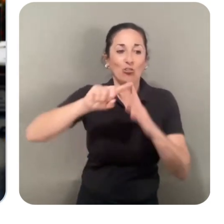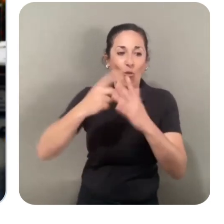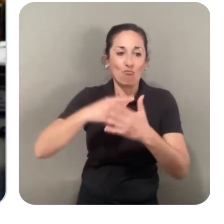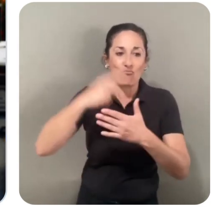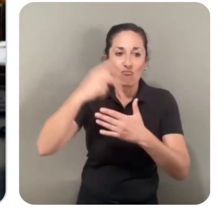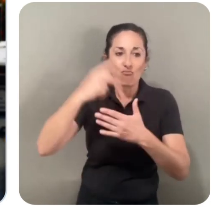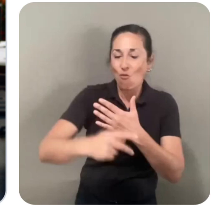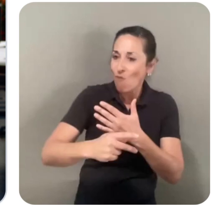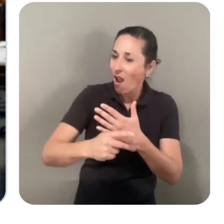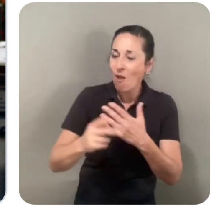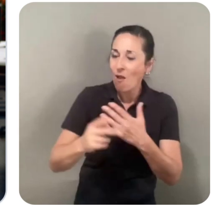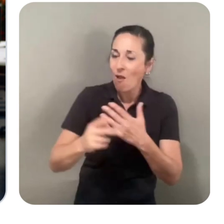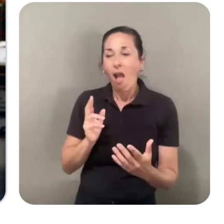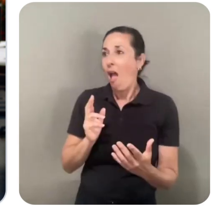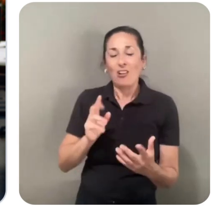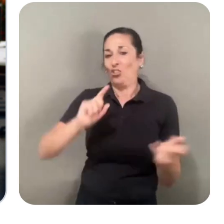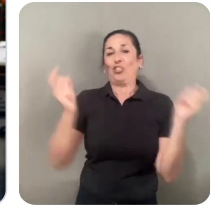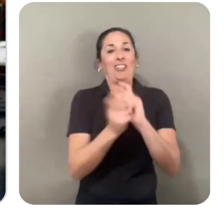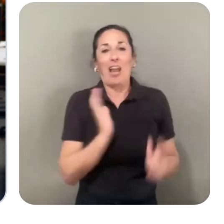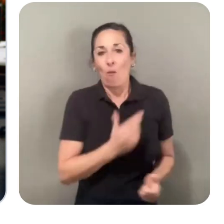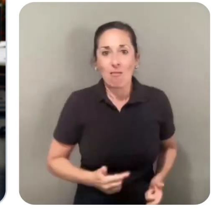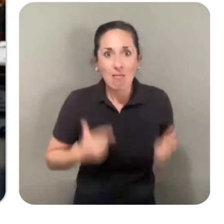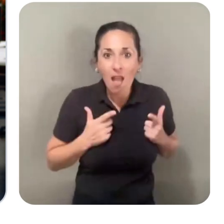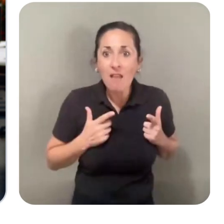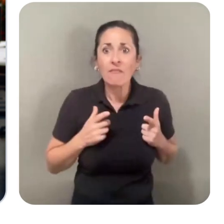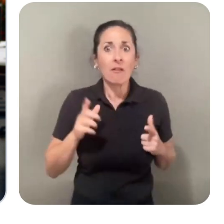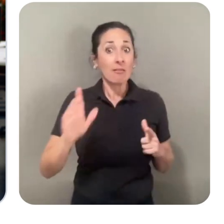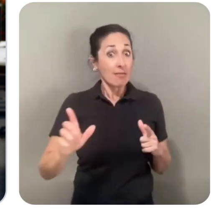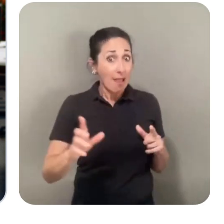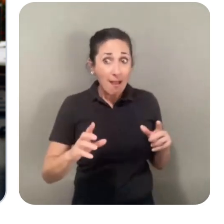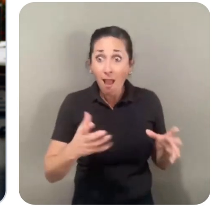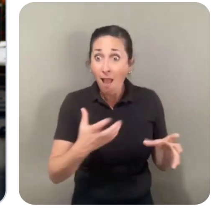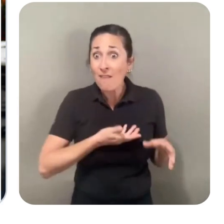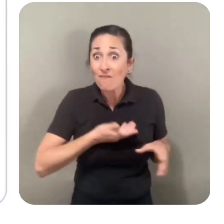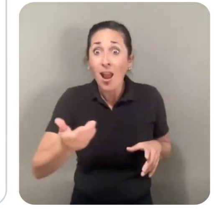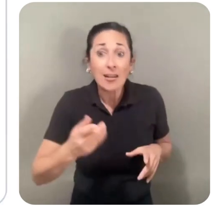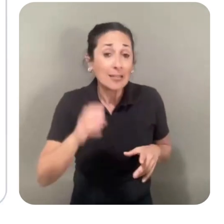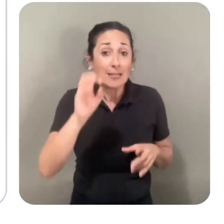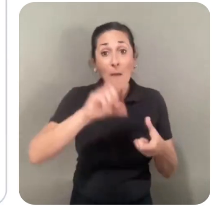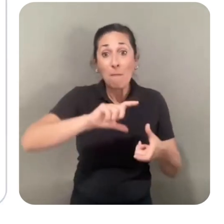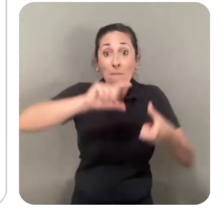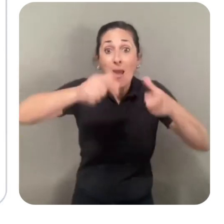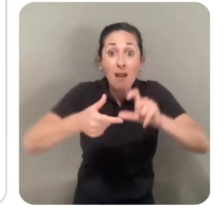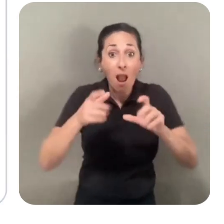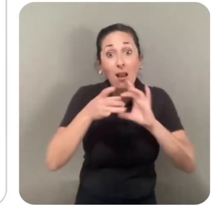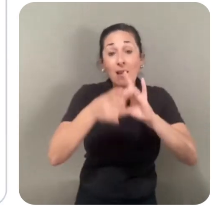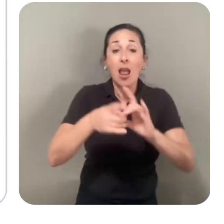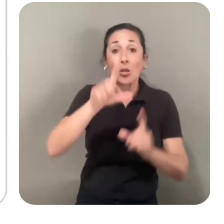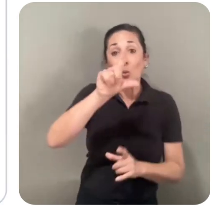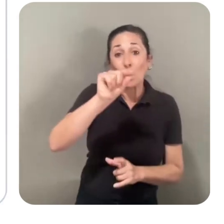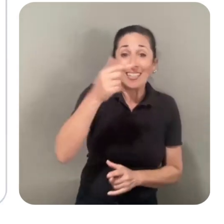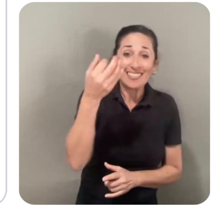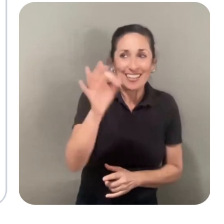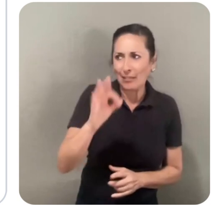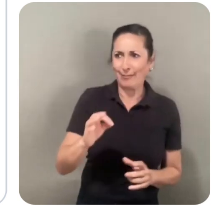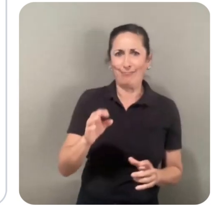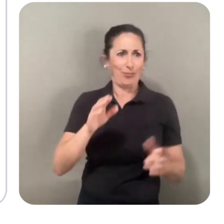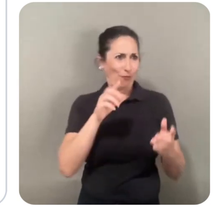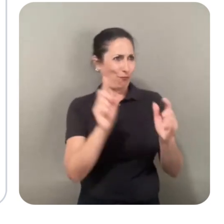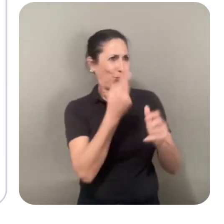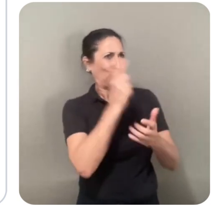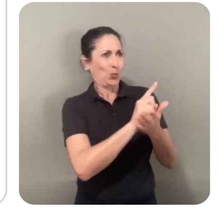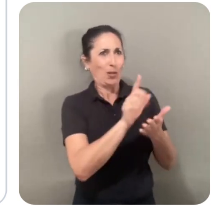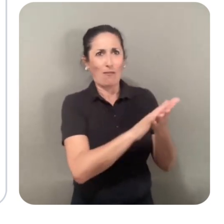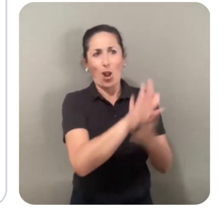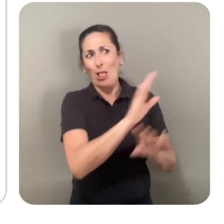changed. The START program scored us invites to MetaConnect 2019, and we skipped the first week of college to attend. For the